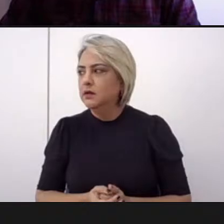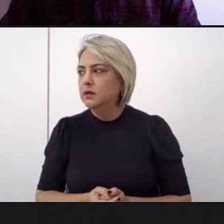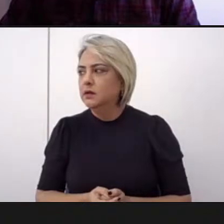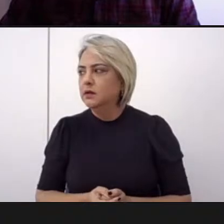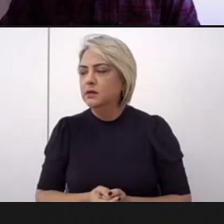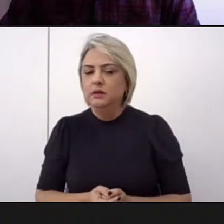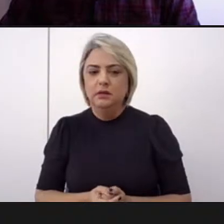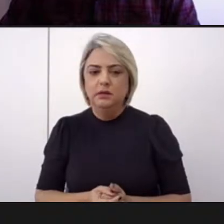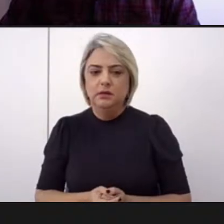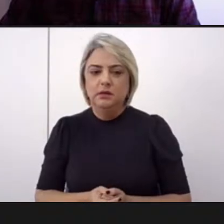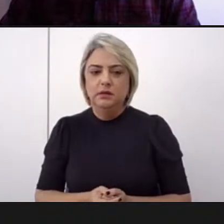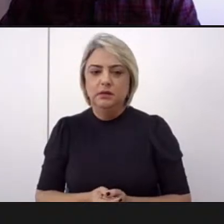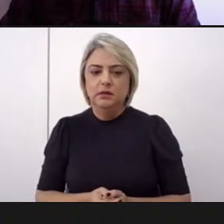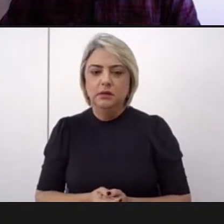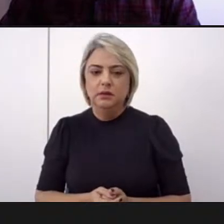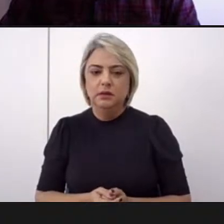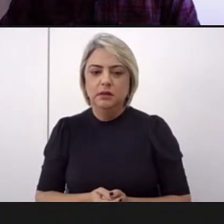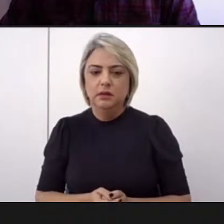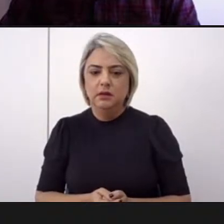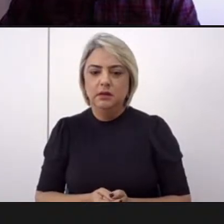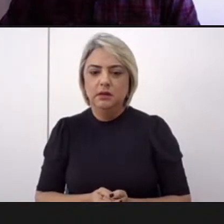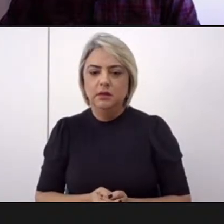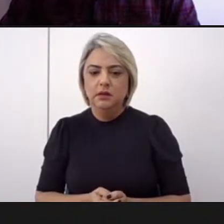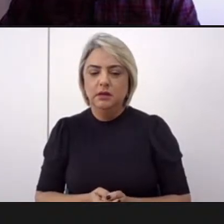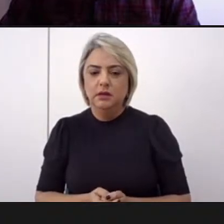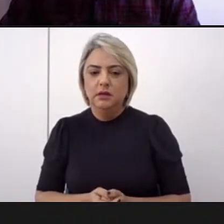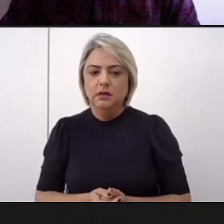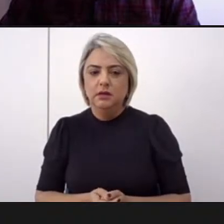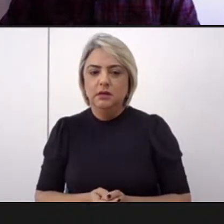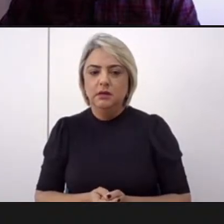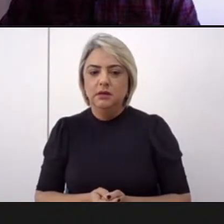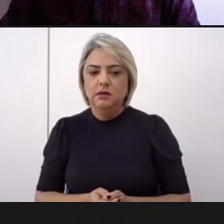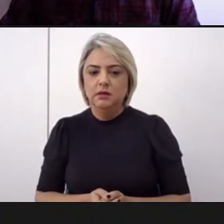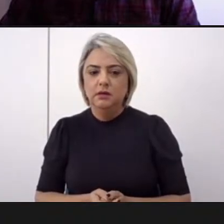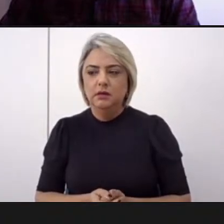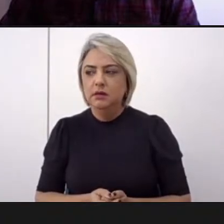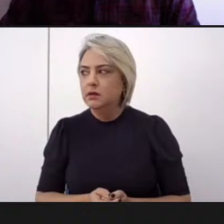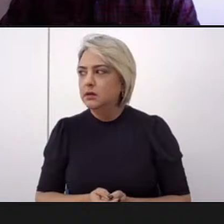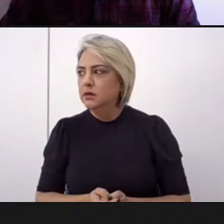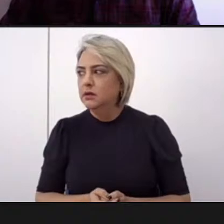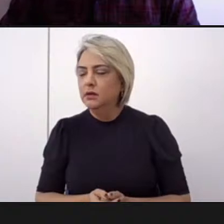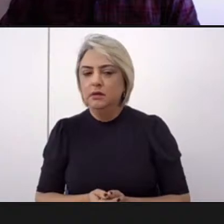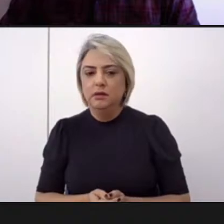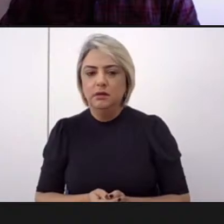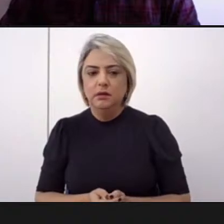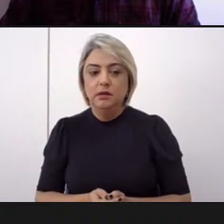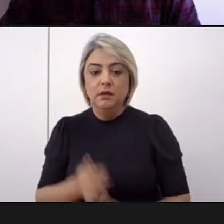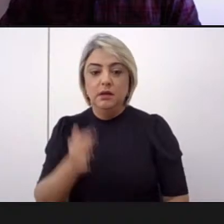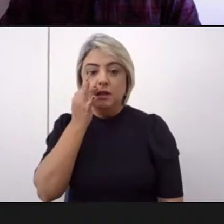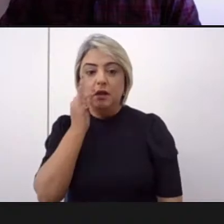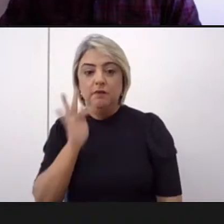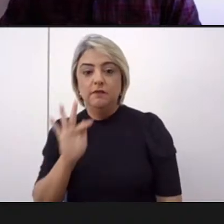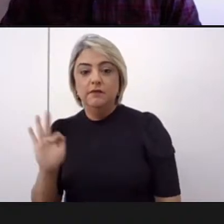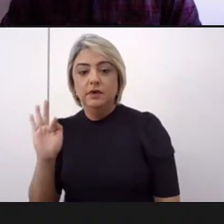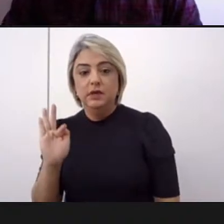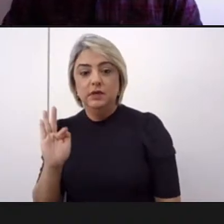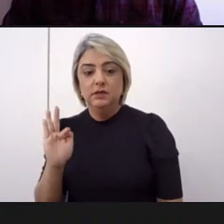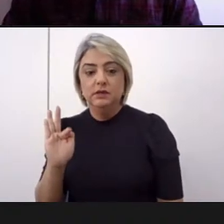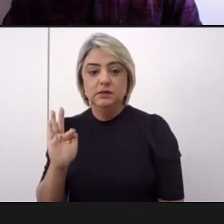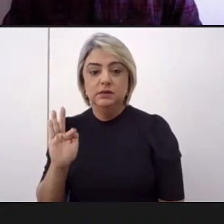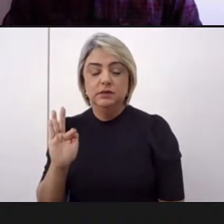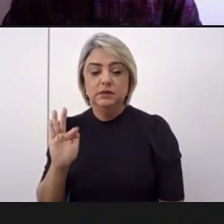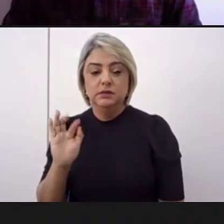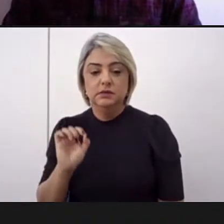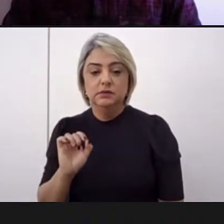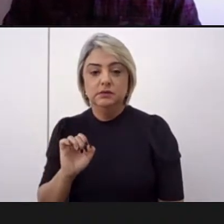I think in the case of France, it's more recent than, of course, in the United